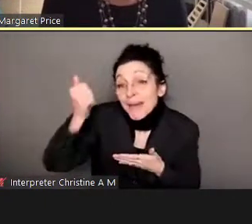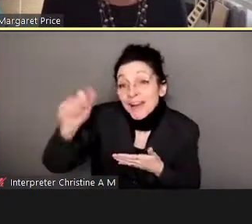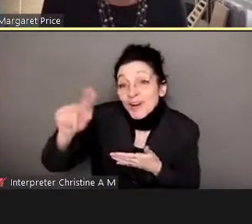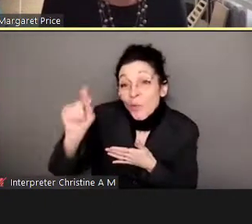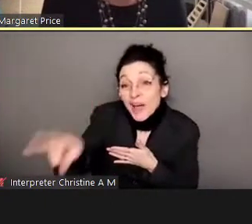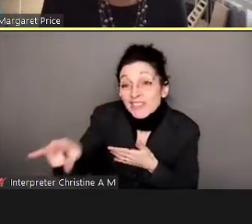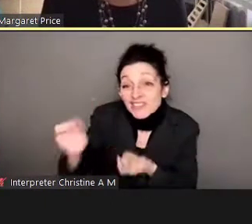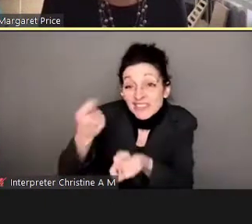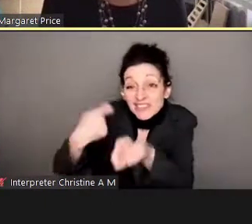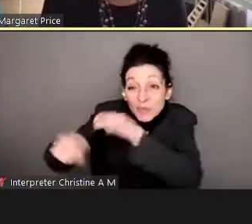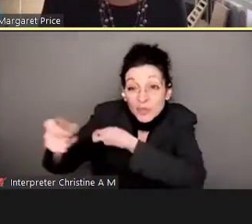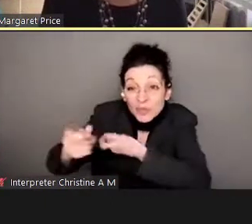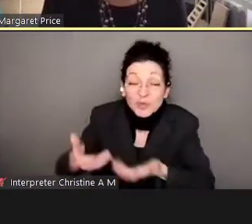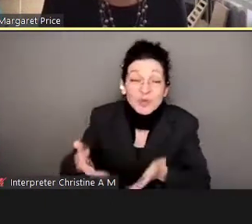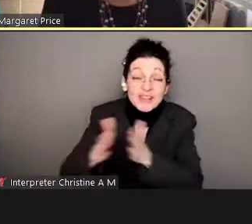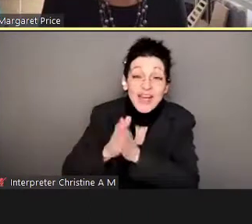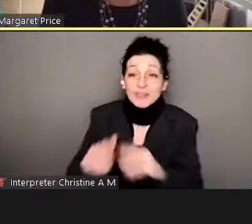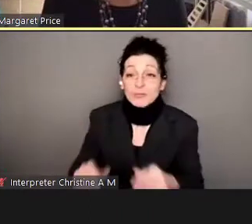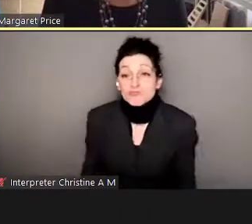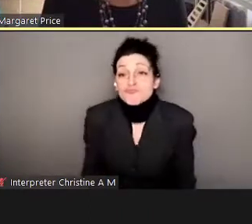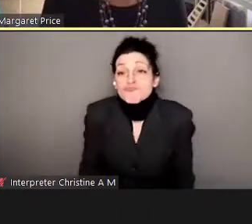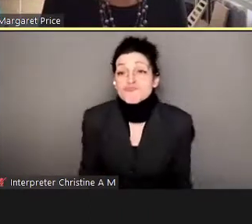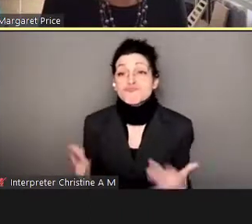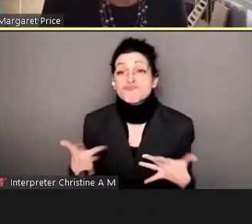ask people, what's up?